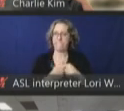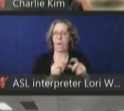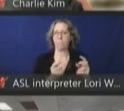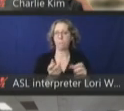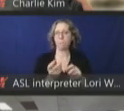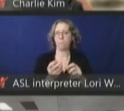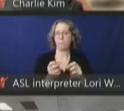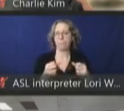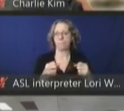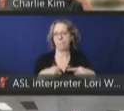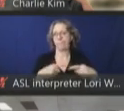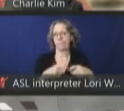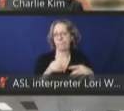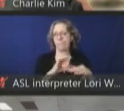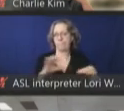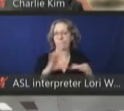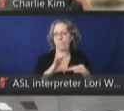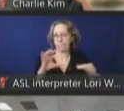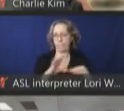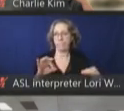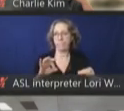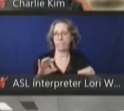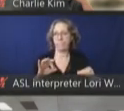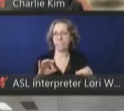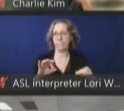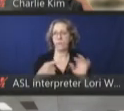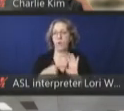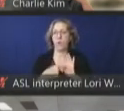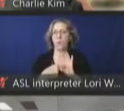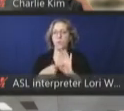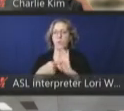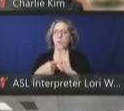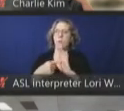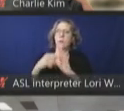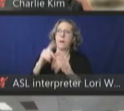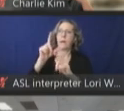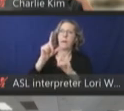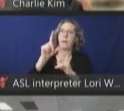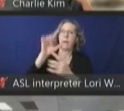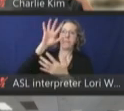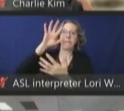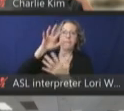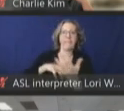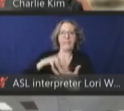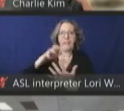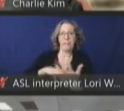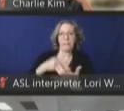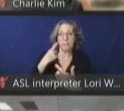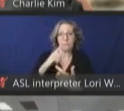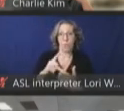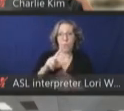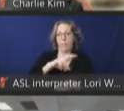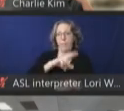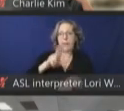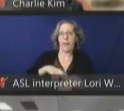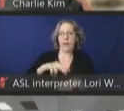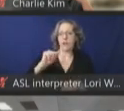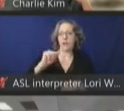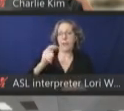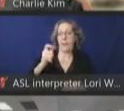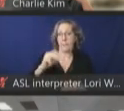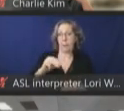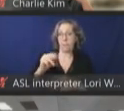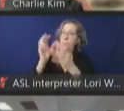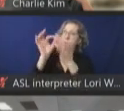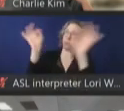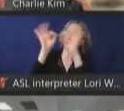We display lyrics to the national anthem, Take Me Out to the Ball Game, as well as Sweet Caroline on the New Balance